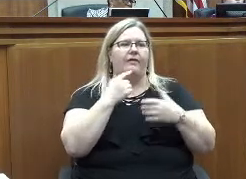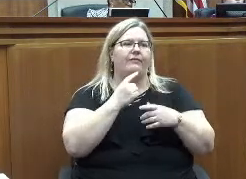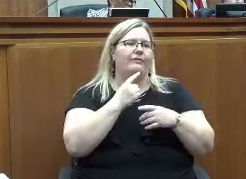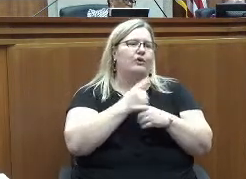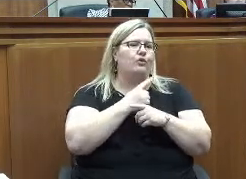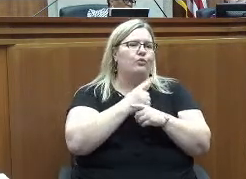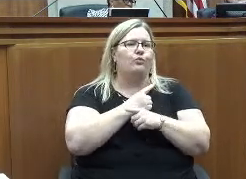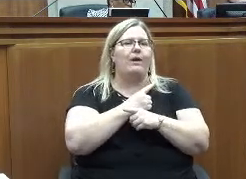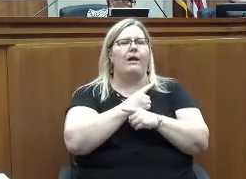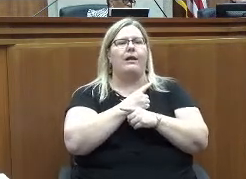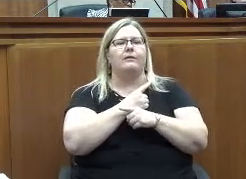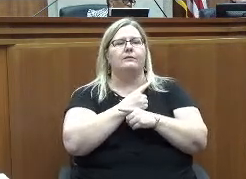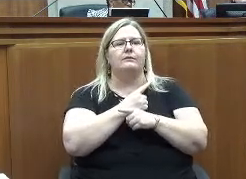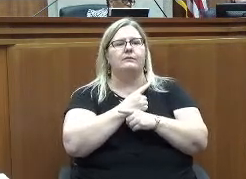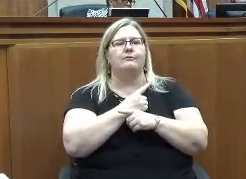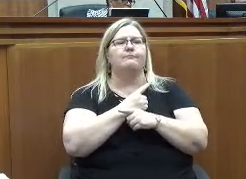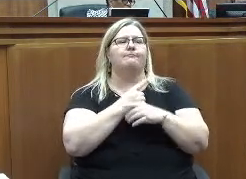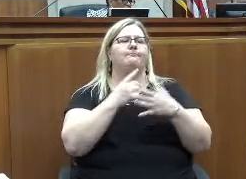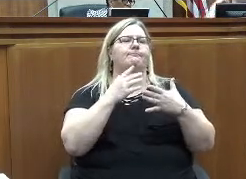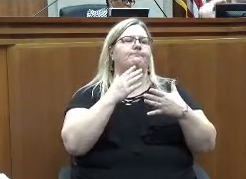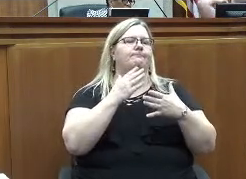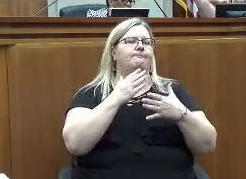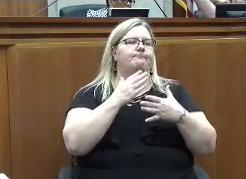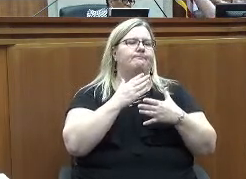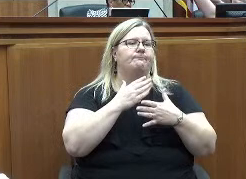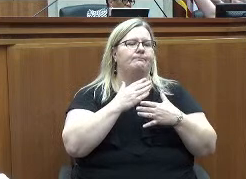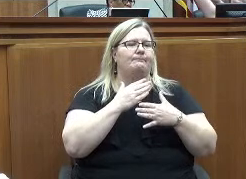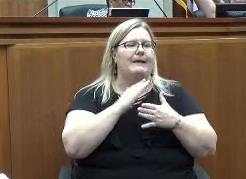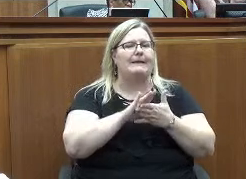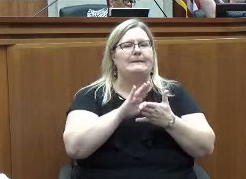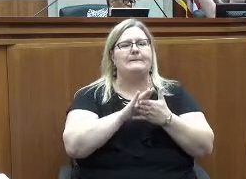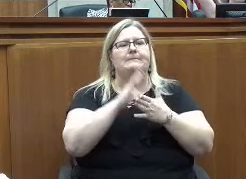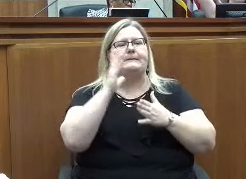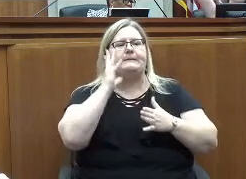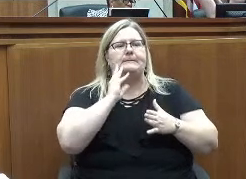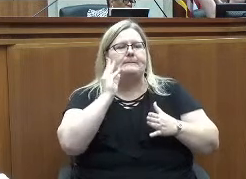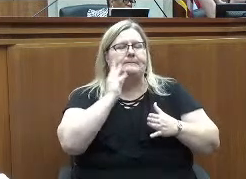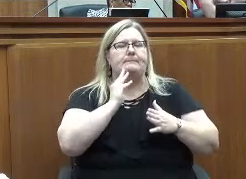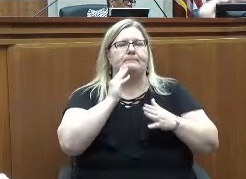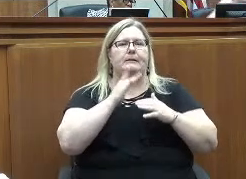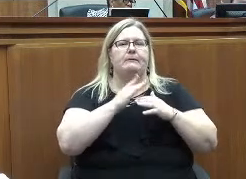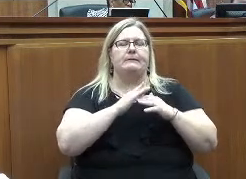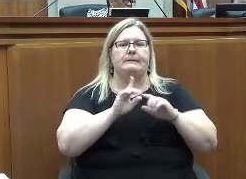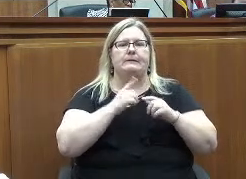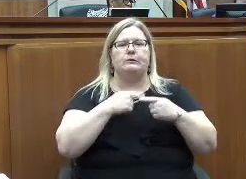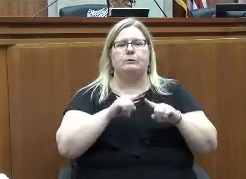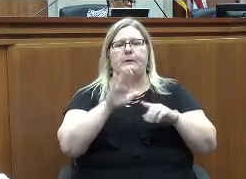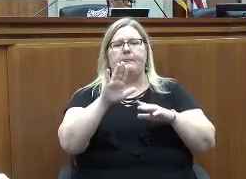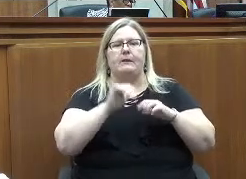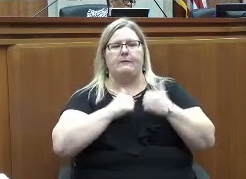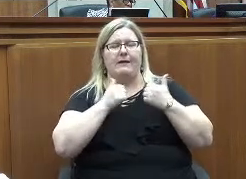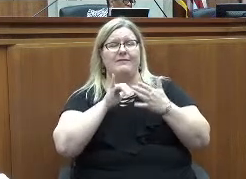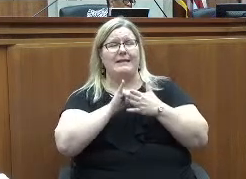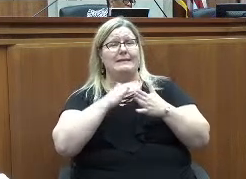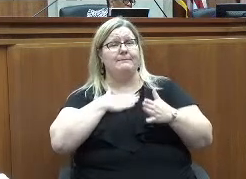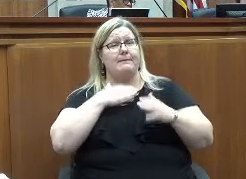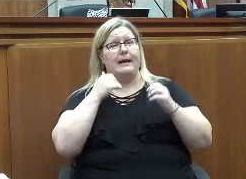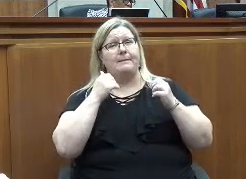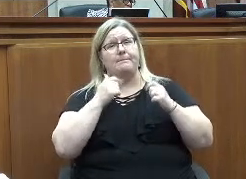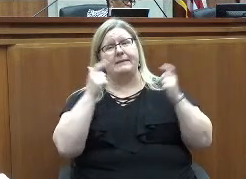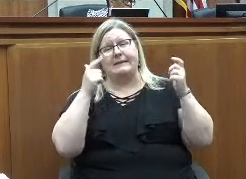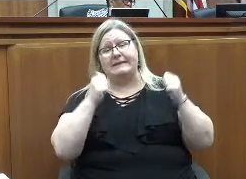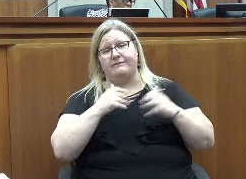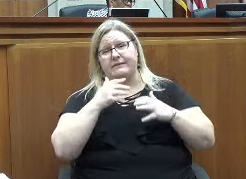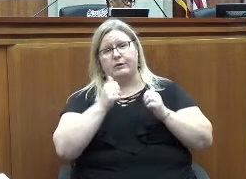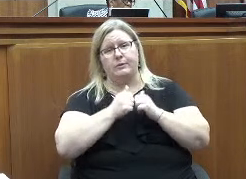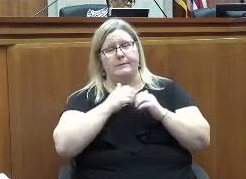adequate, efficient academic experience within their lifetime? That's my biggest fear with Tristan right now. The